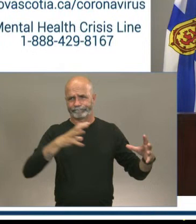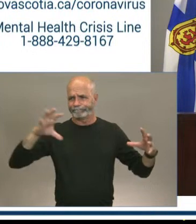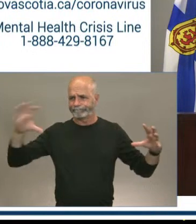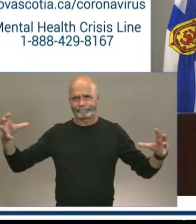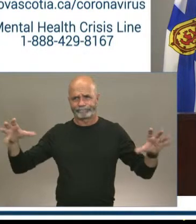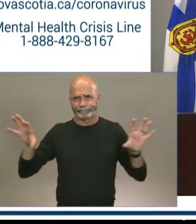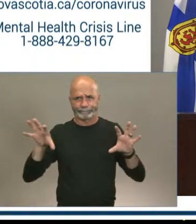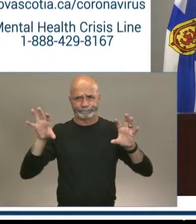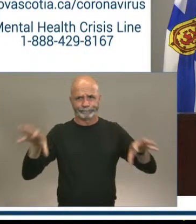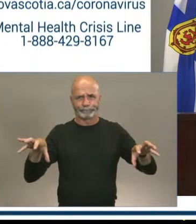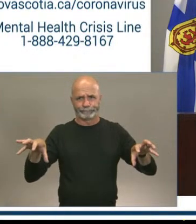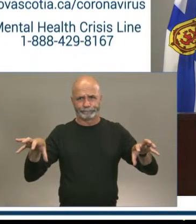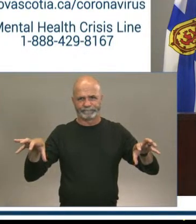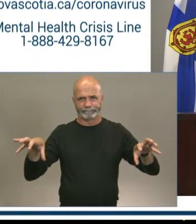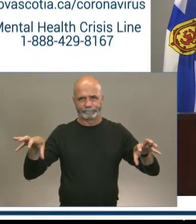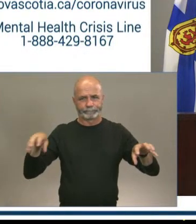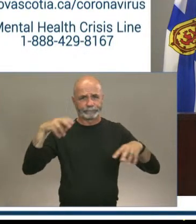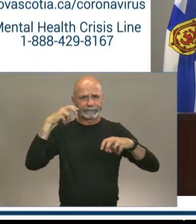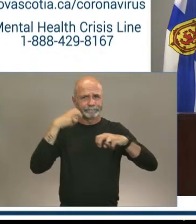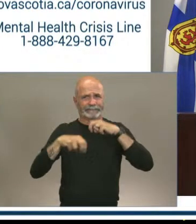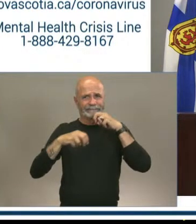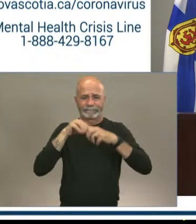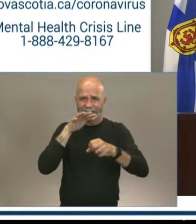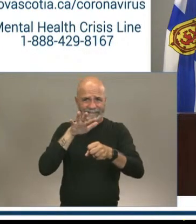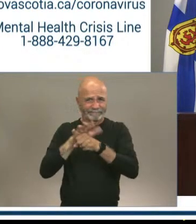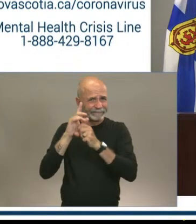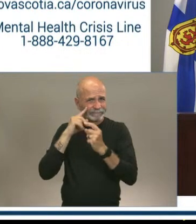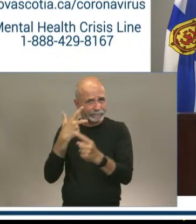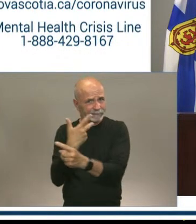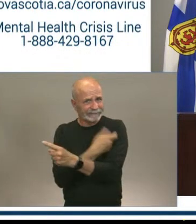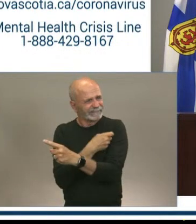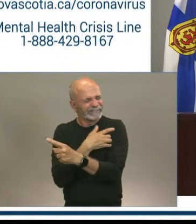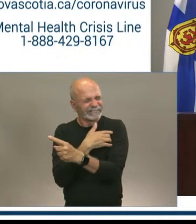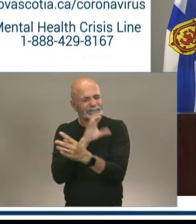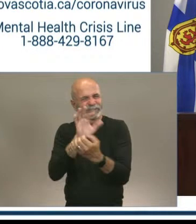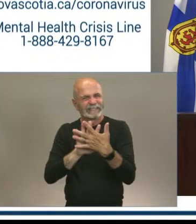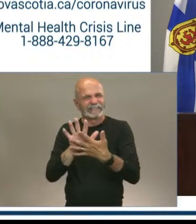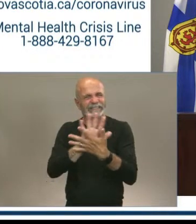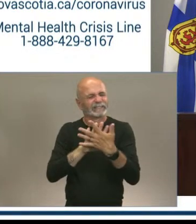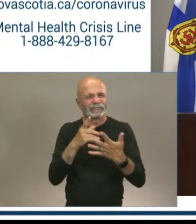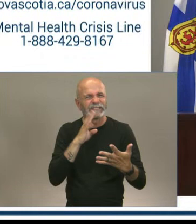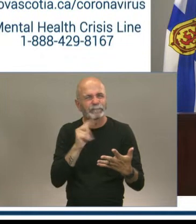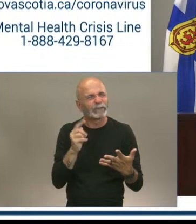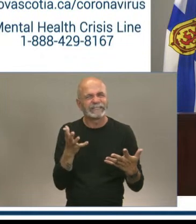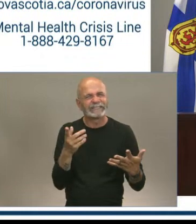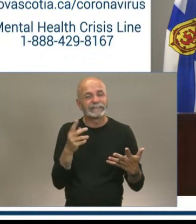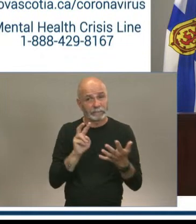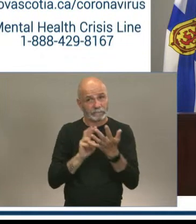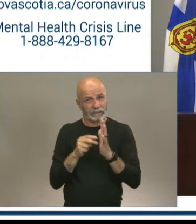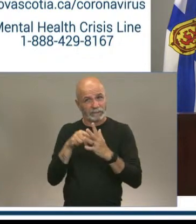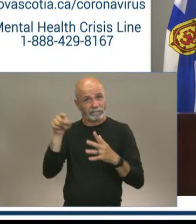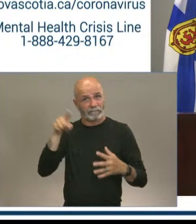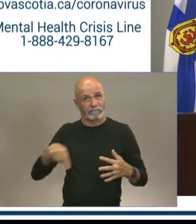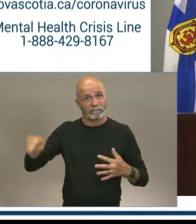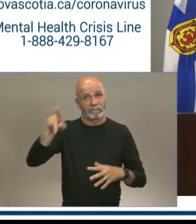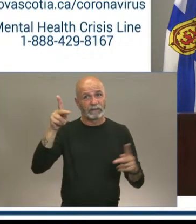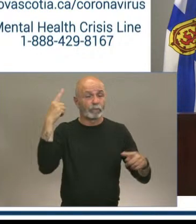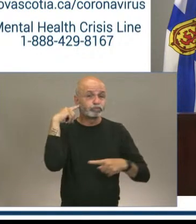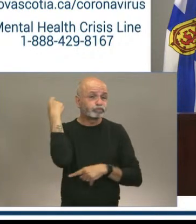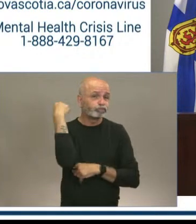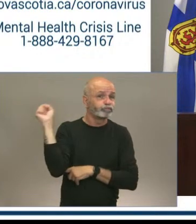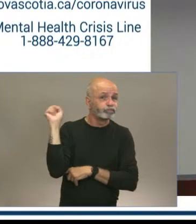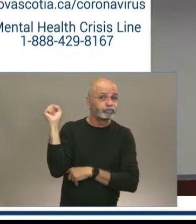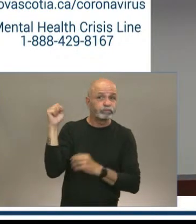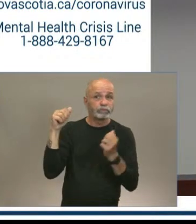under-immunization was a factor there. Can you talk more about what does that mean? Is that anti-vaccination? We got a number of people. Some of